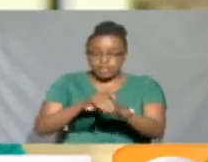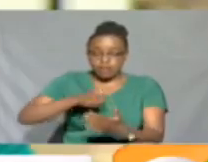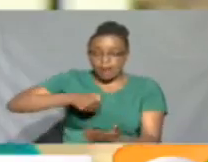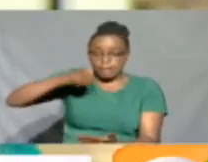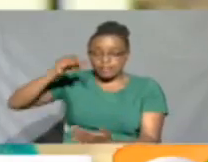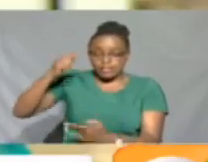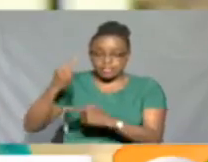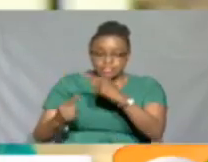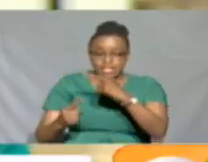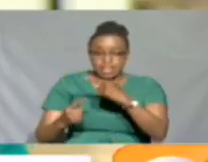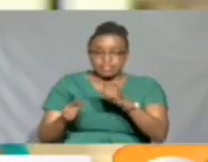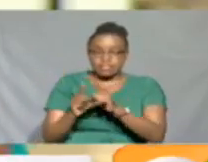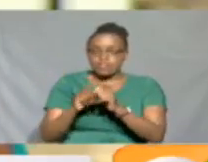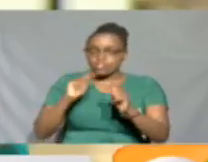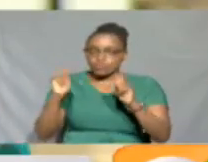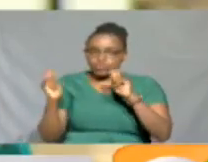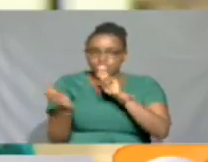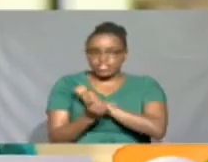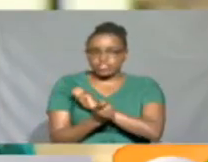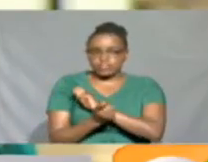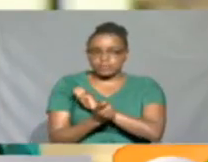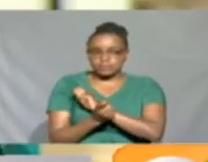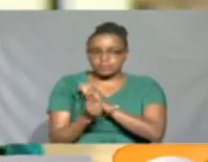year is to amend